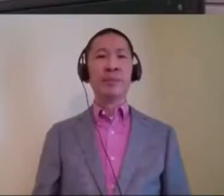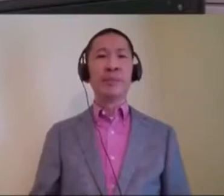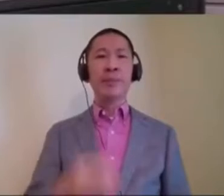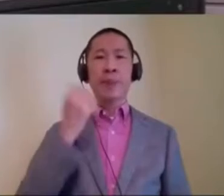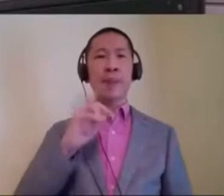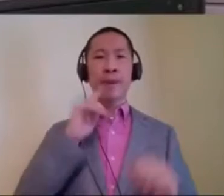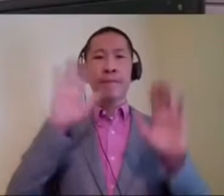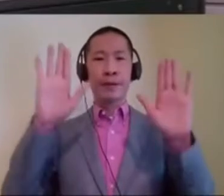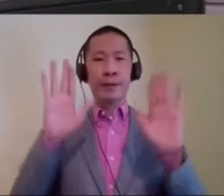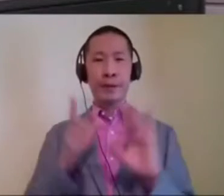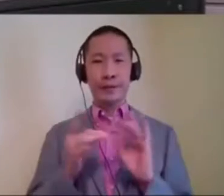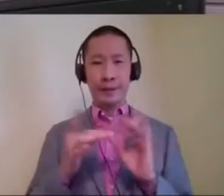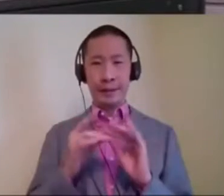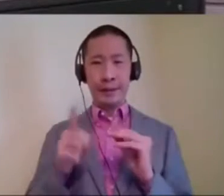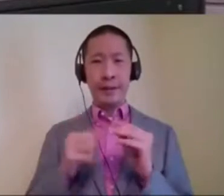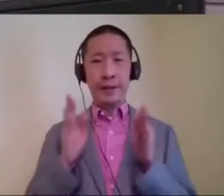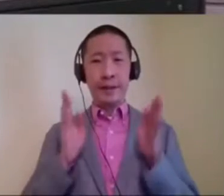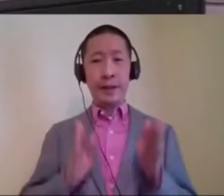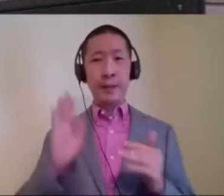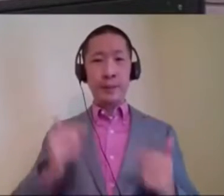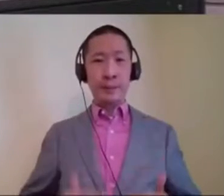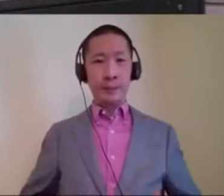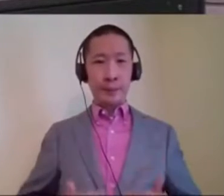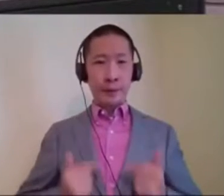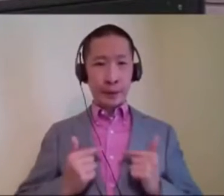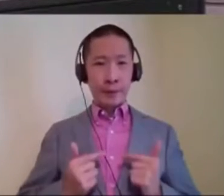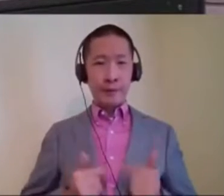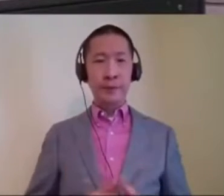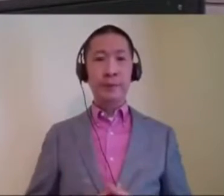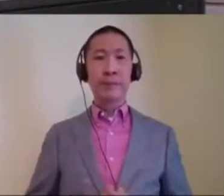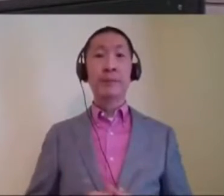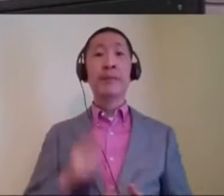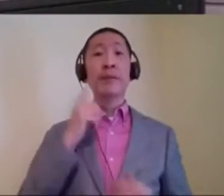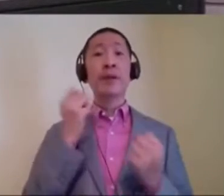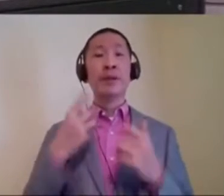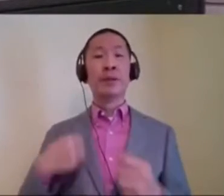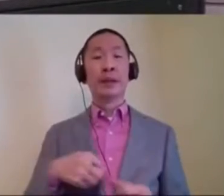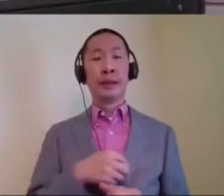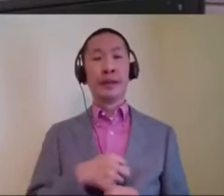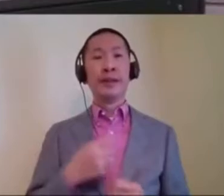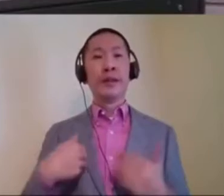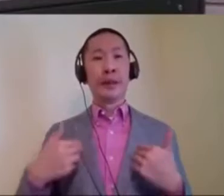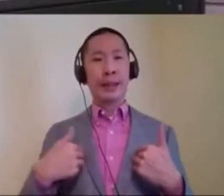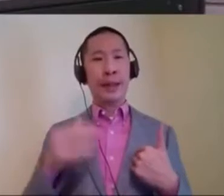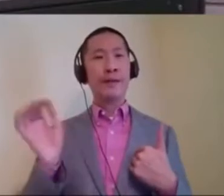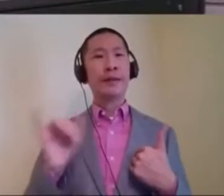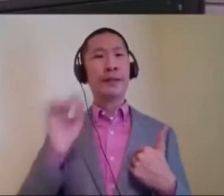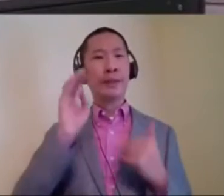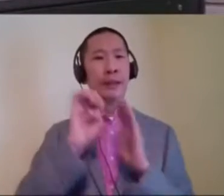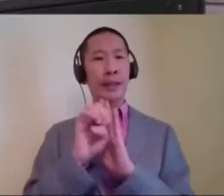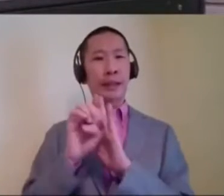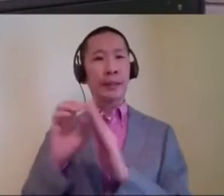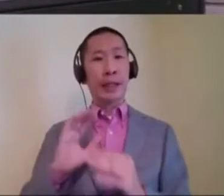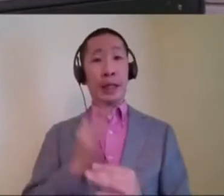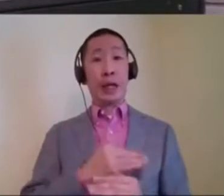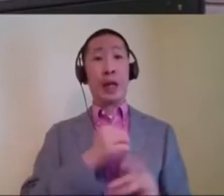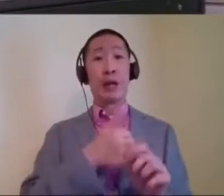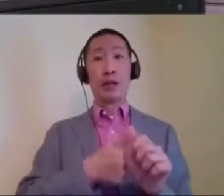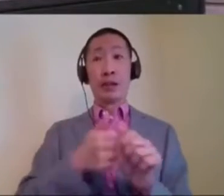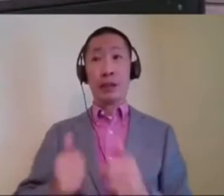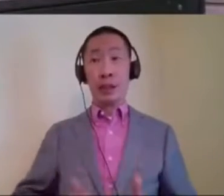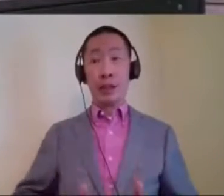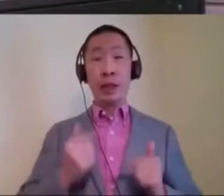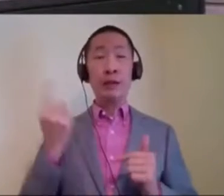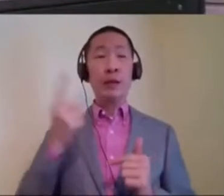wonderful testimony of a person's life. And for many of us, we have similar examples in our own lives. We have someone